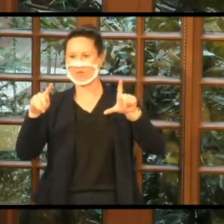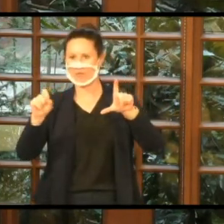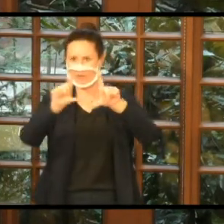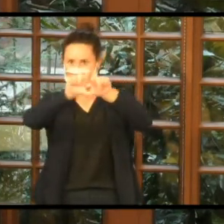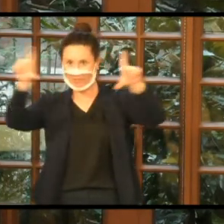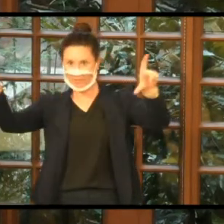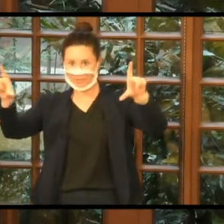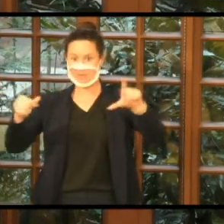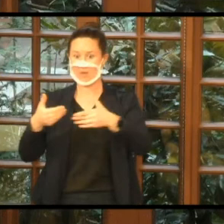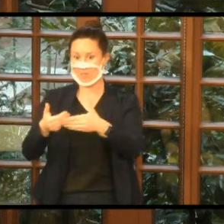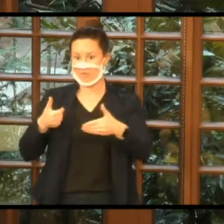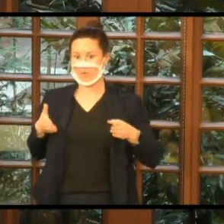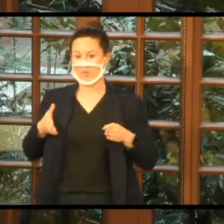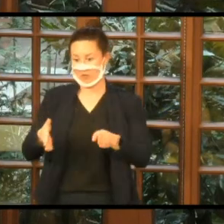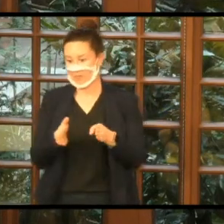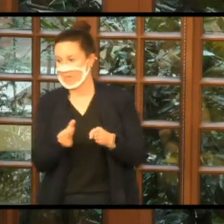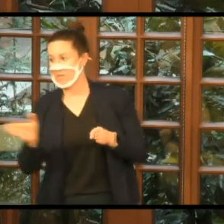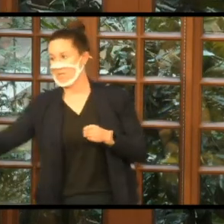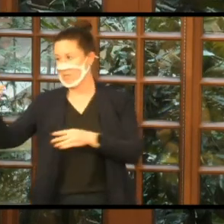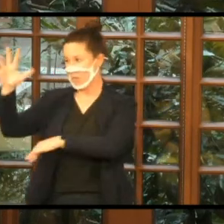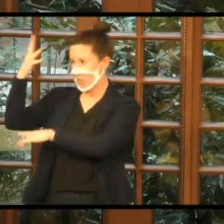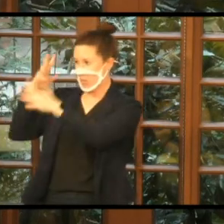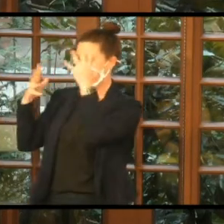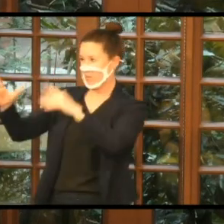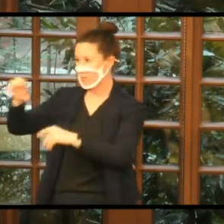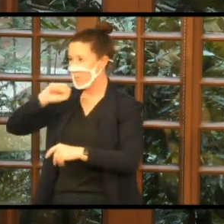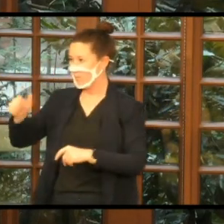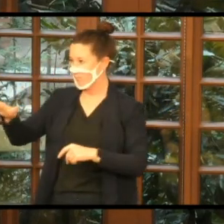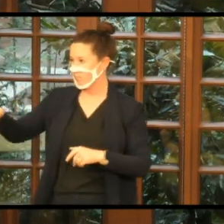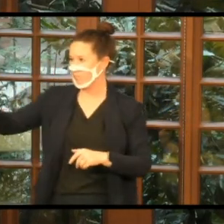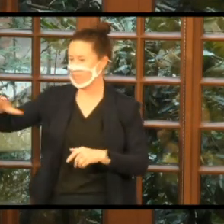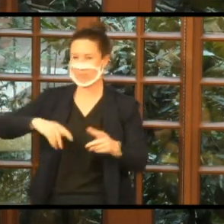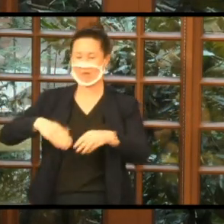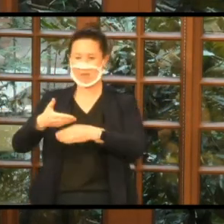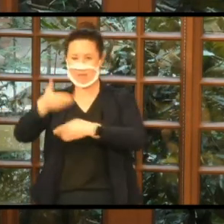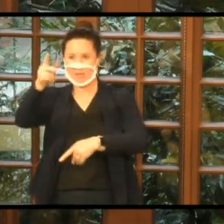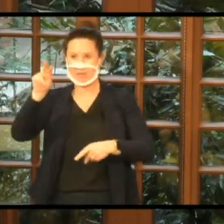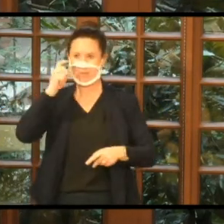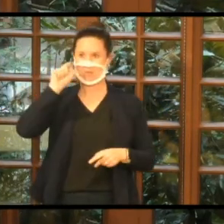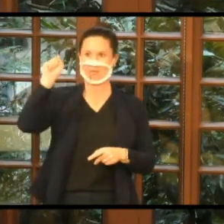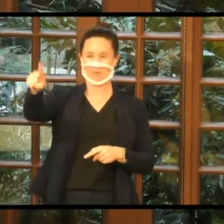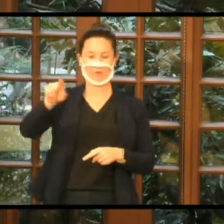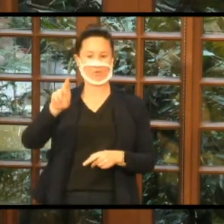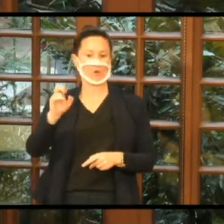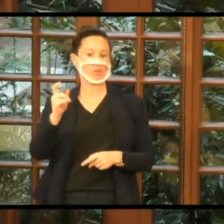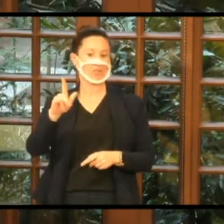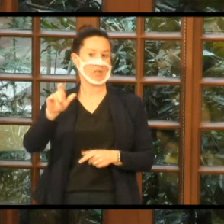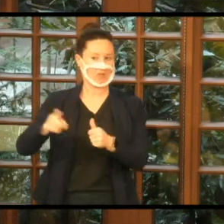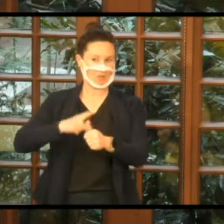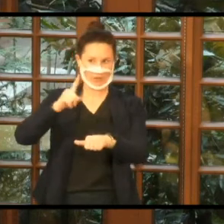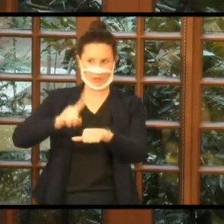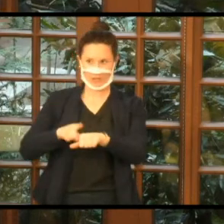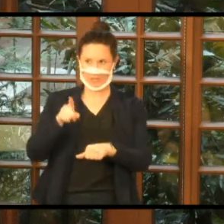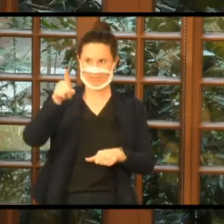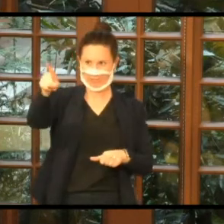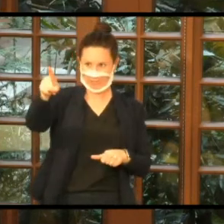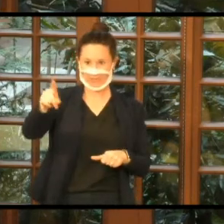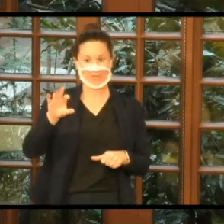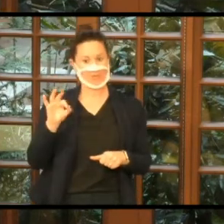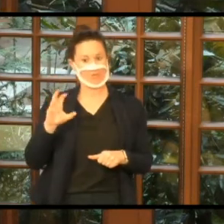street, before the avenue bears towards the wood and high-tension towers, I saw Rochelle for the first time. She was standing in Fawn's old